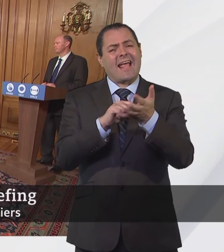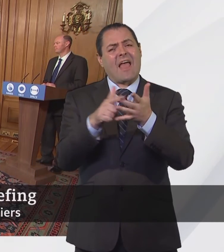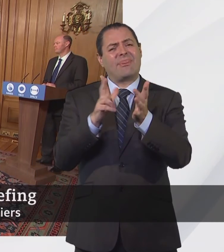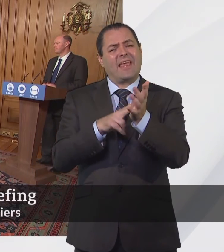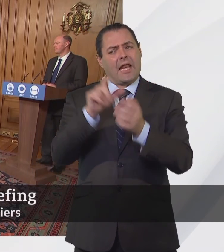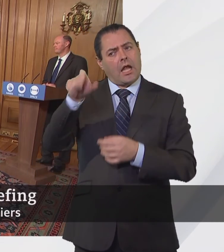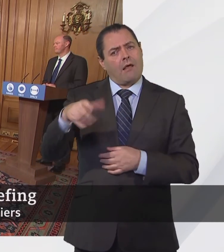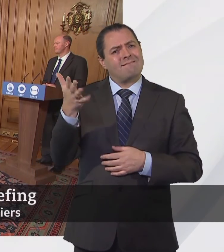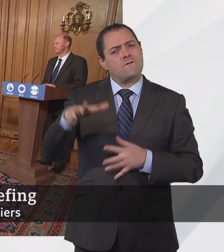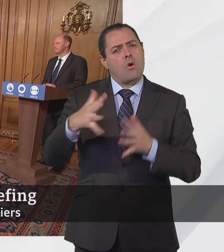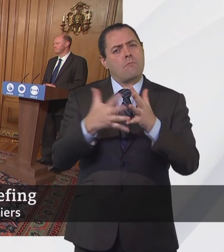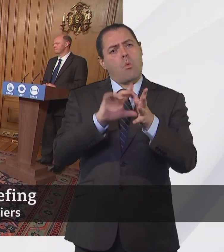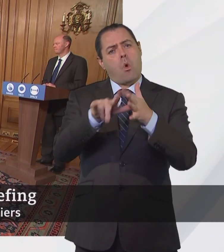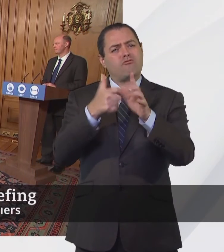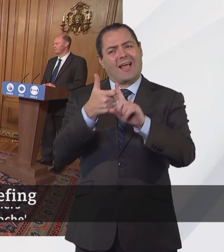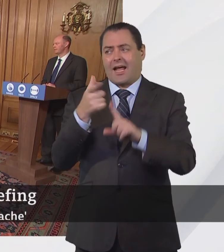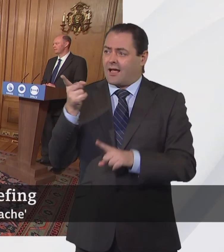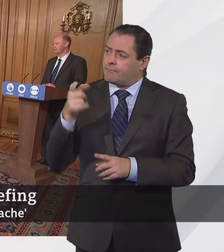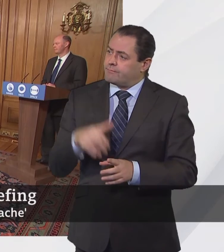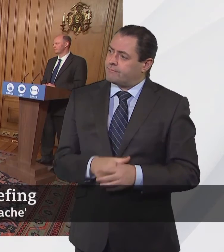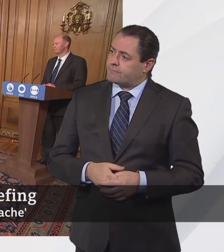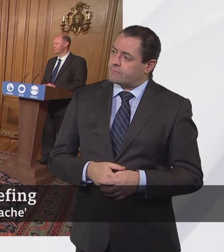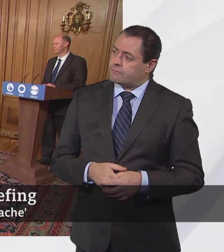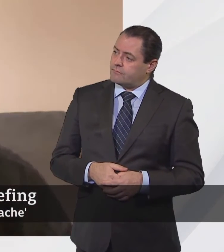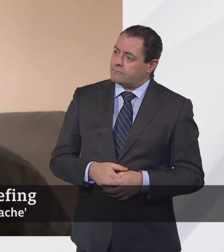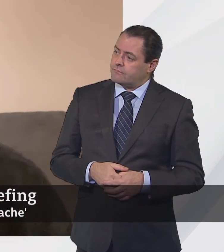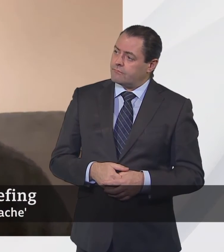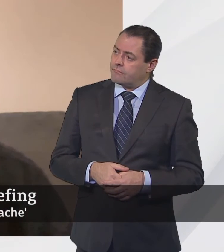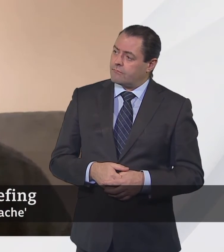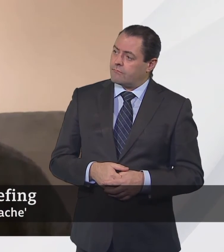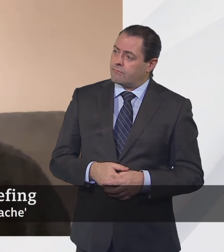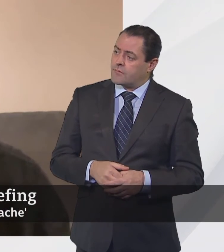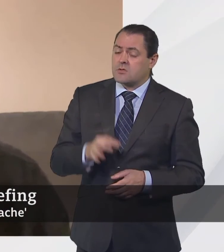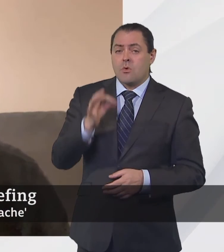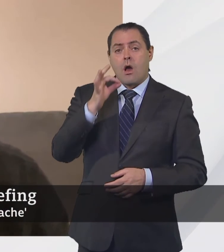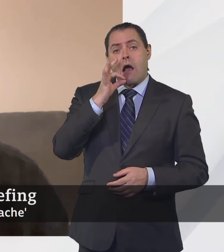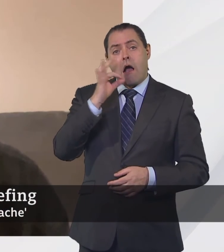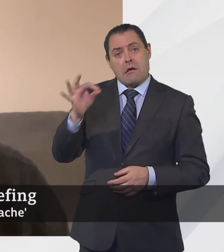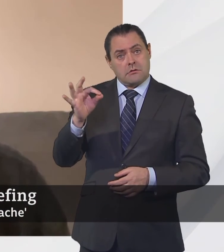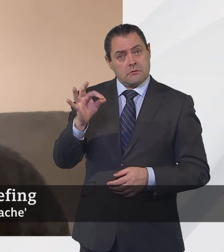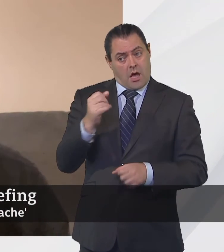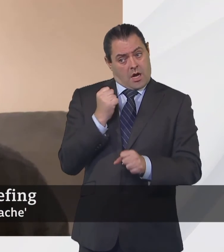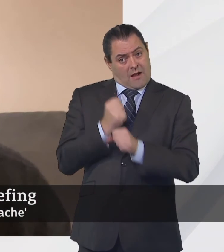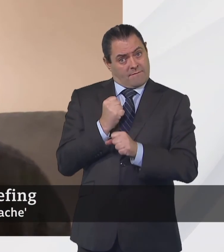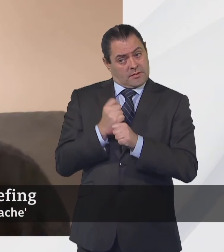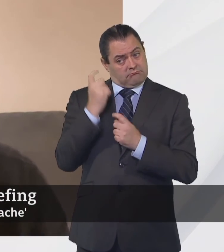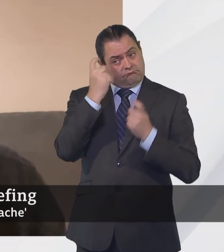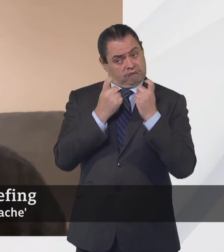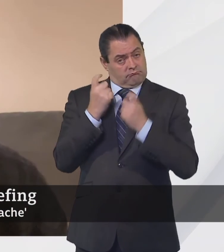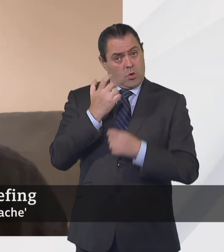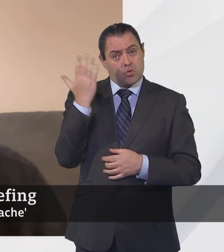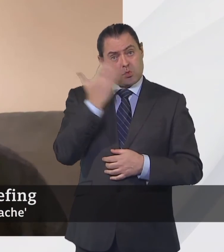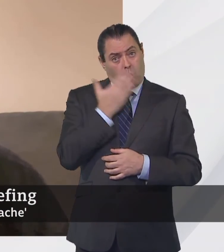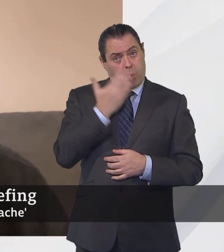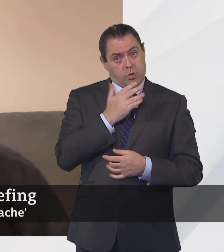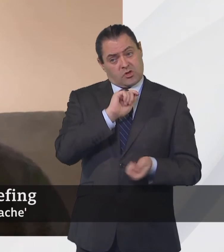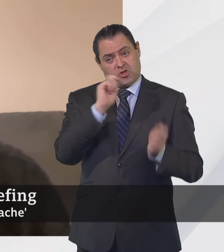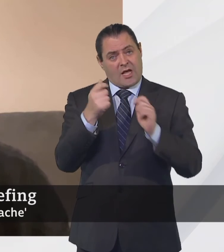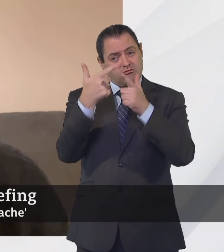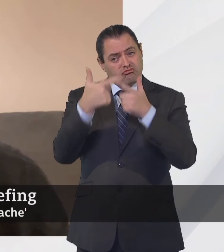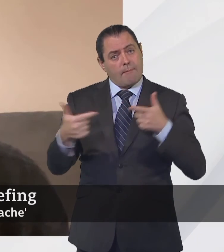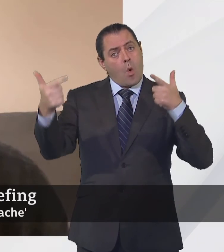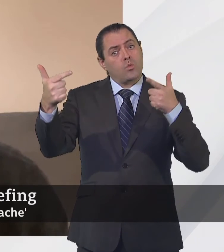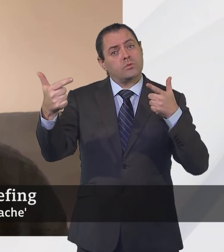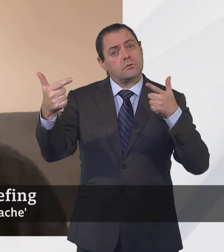from Warwick. Will the government consider allowing schools to shift to remote forms